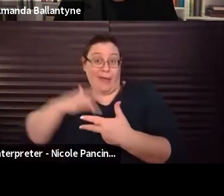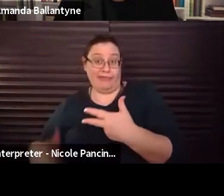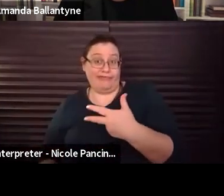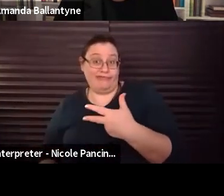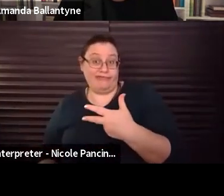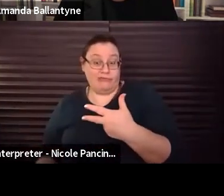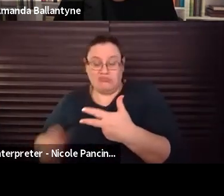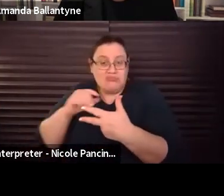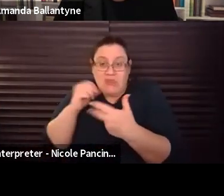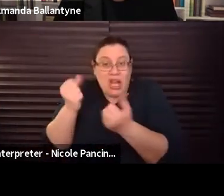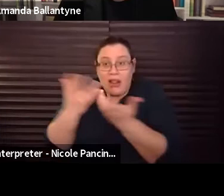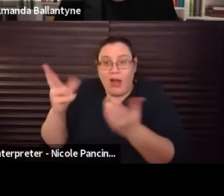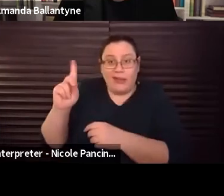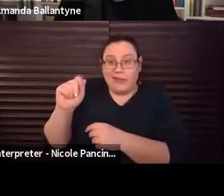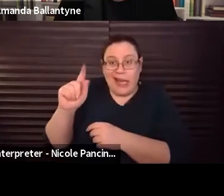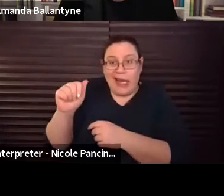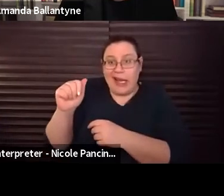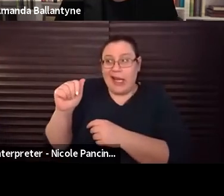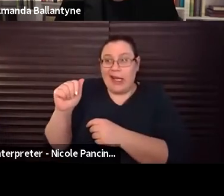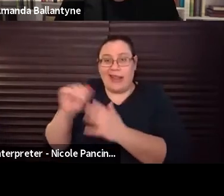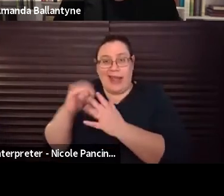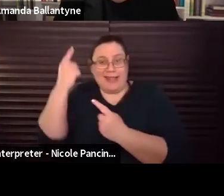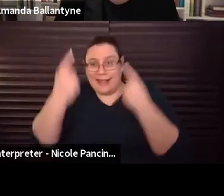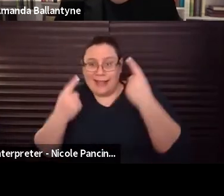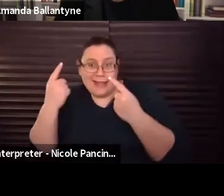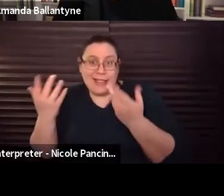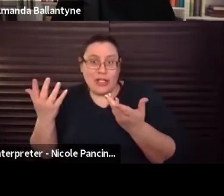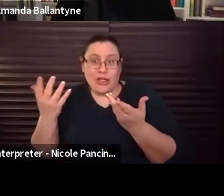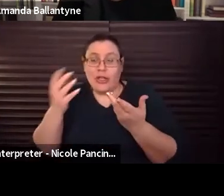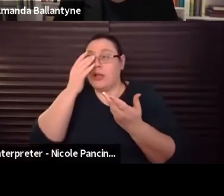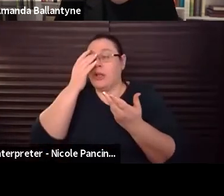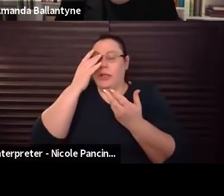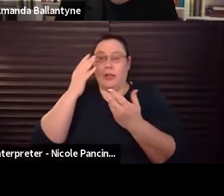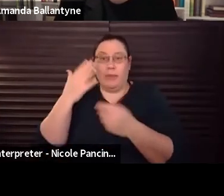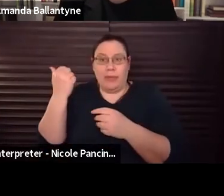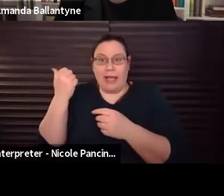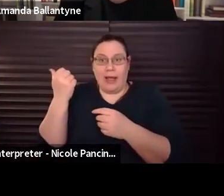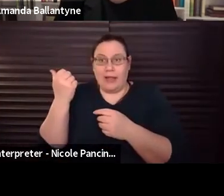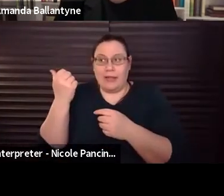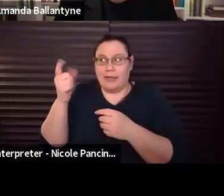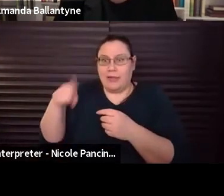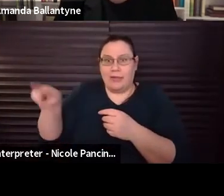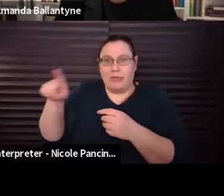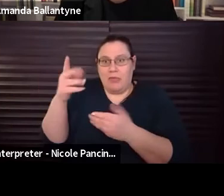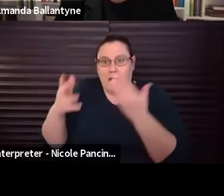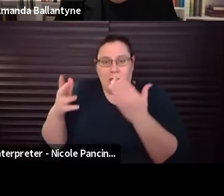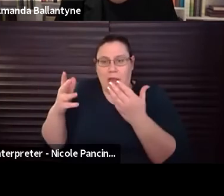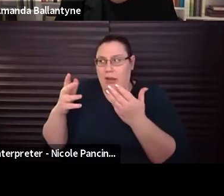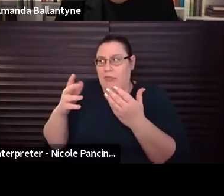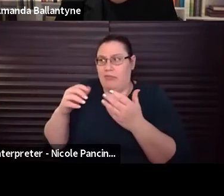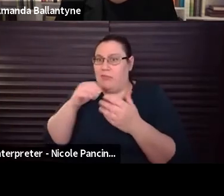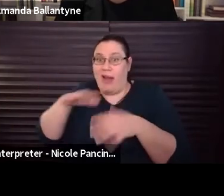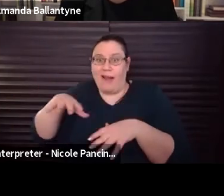a lot of data that's being taken into consideration because they don't even necessarily do these jobs